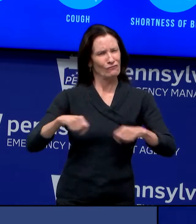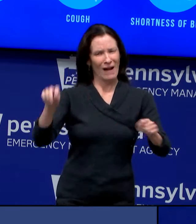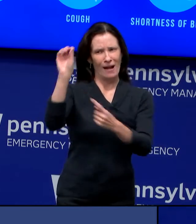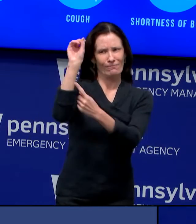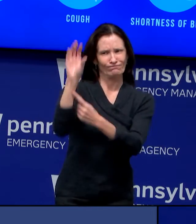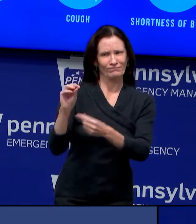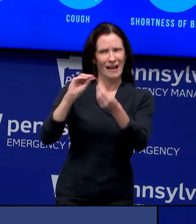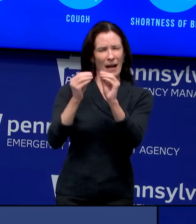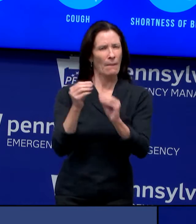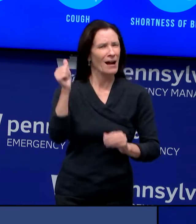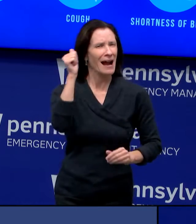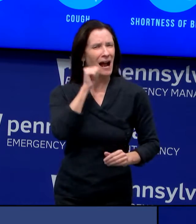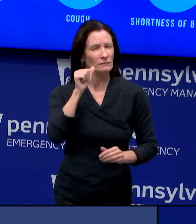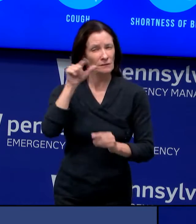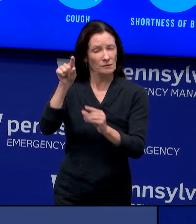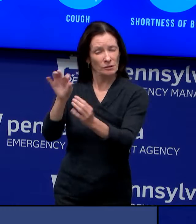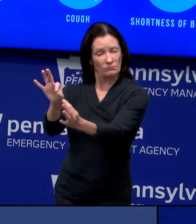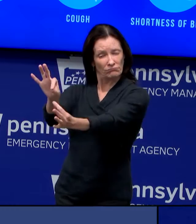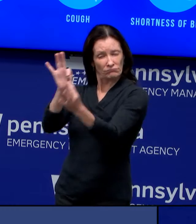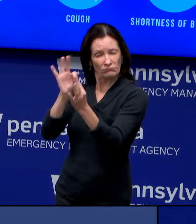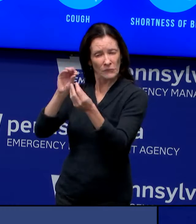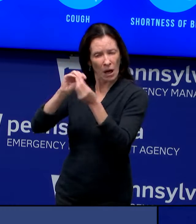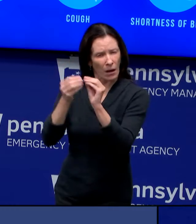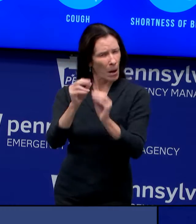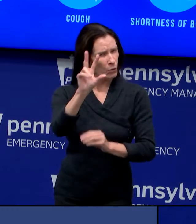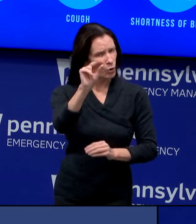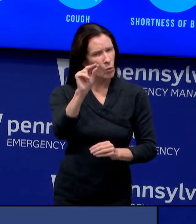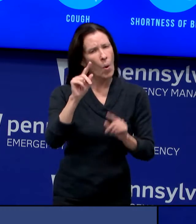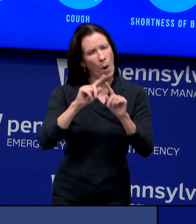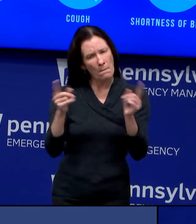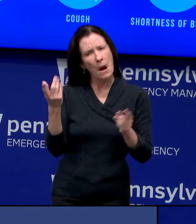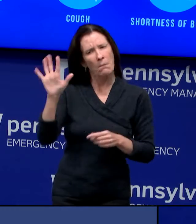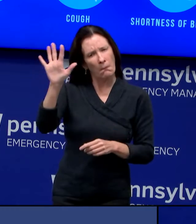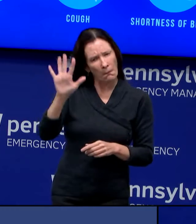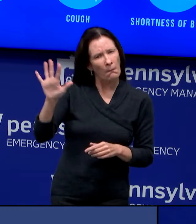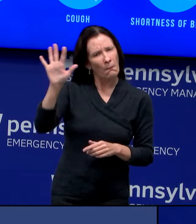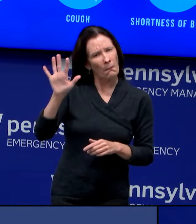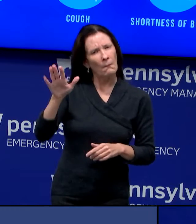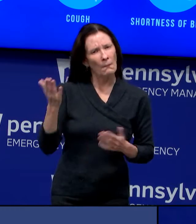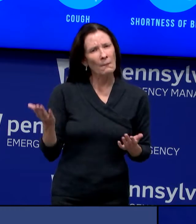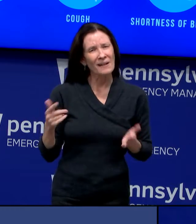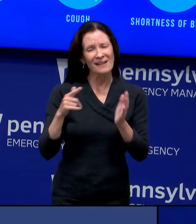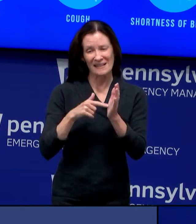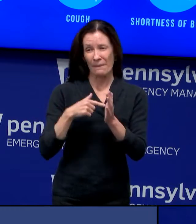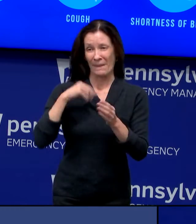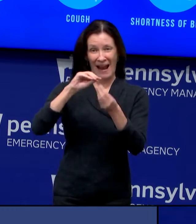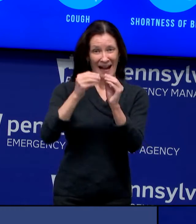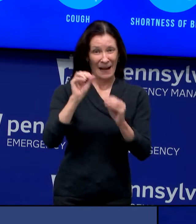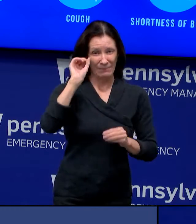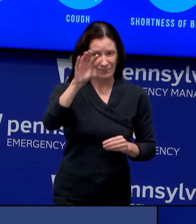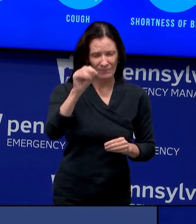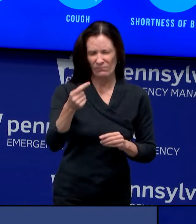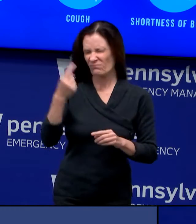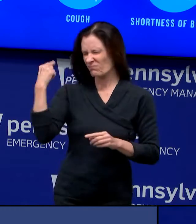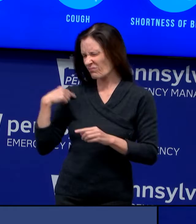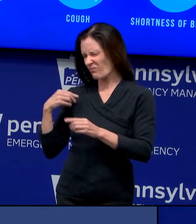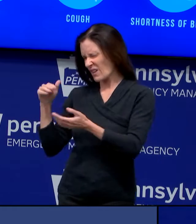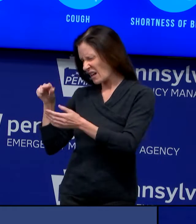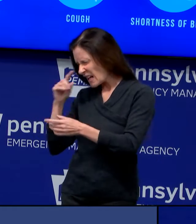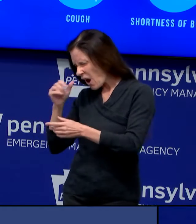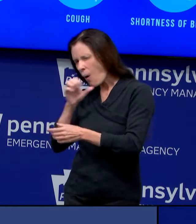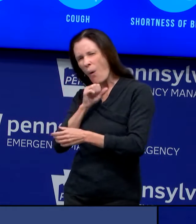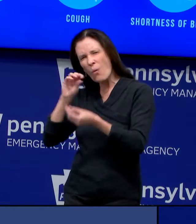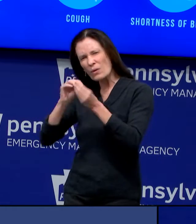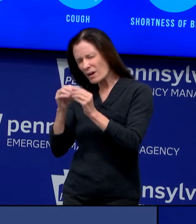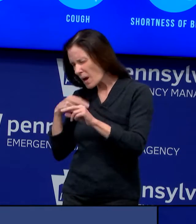at times, there are things we need to review and potentially revisit the way the data is being analyzed, and this is one of